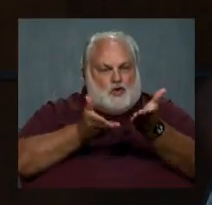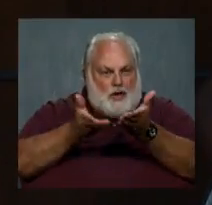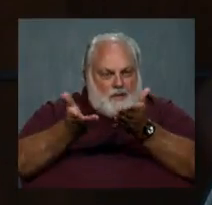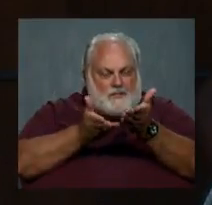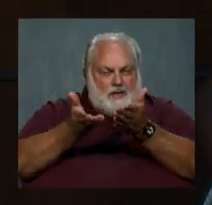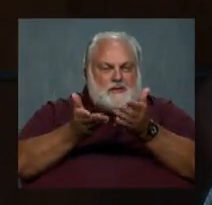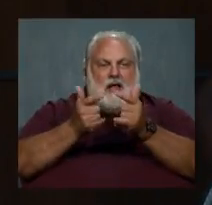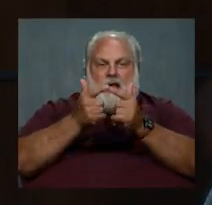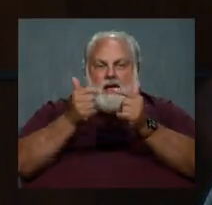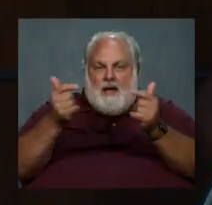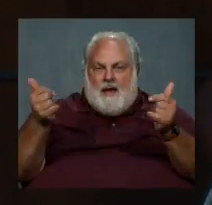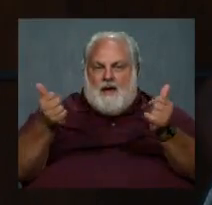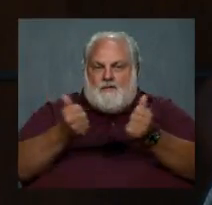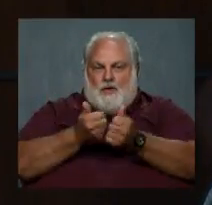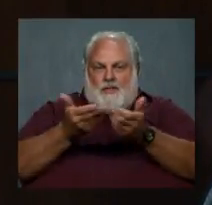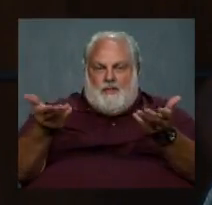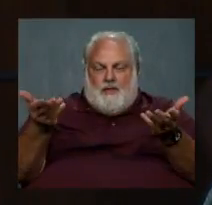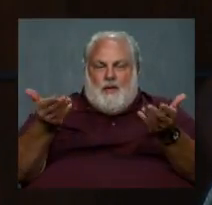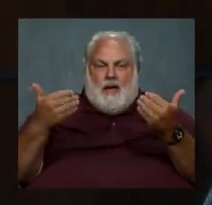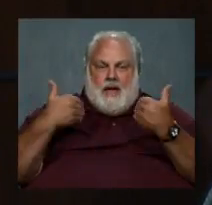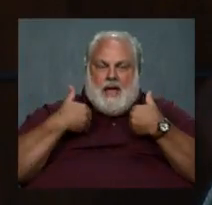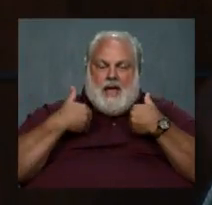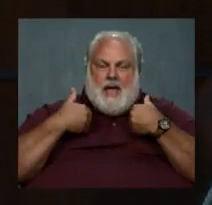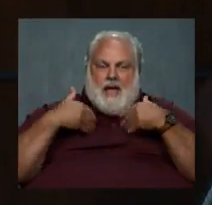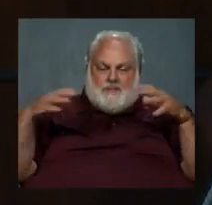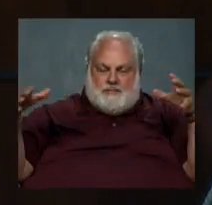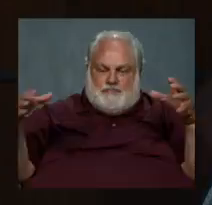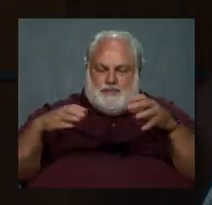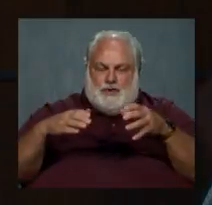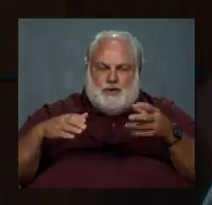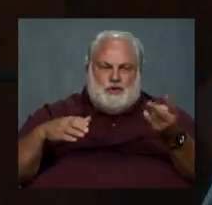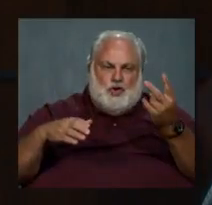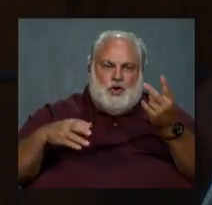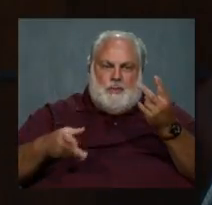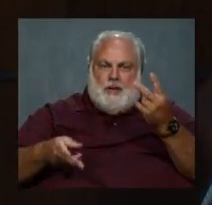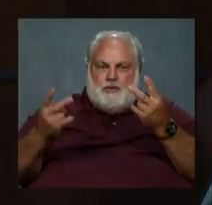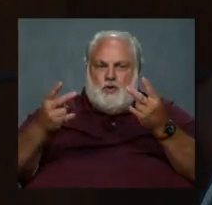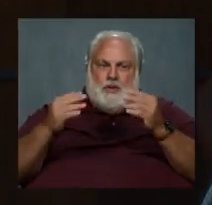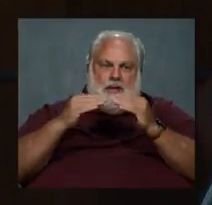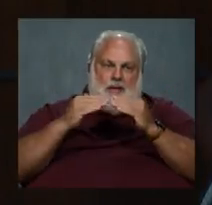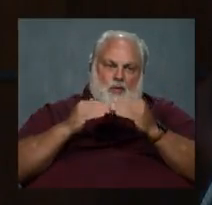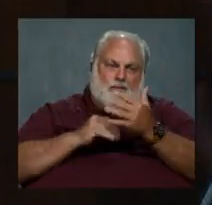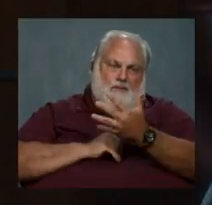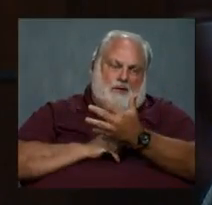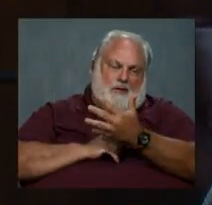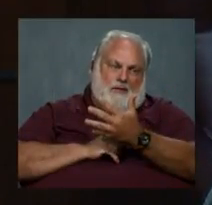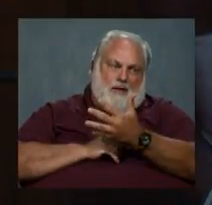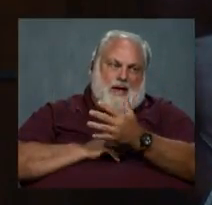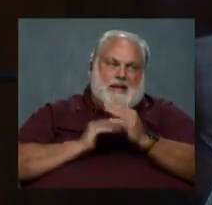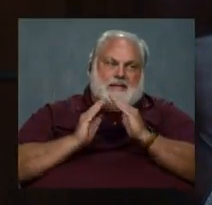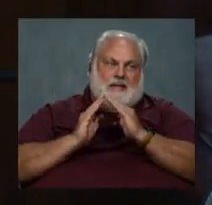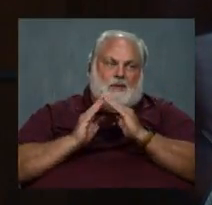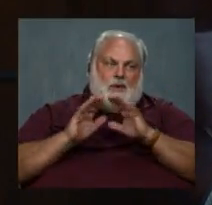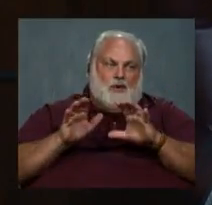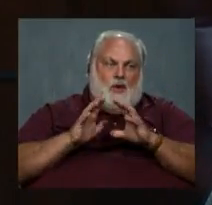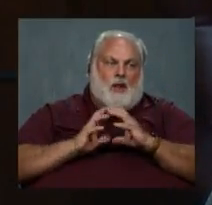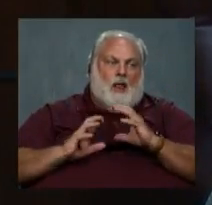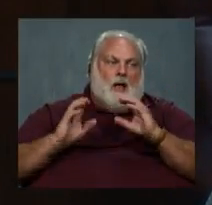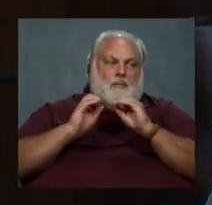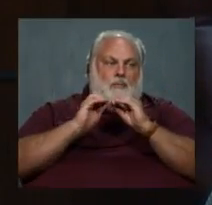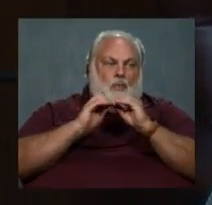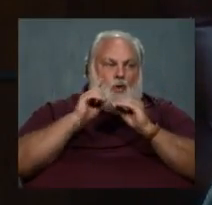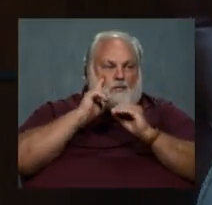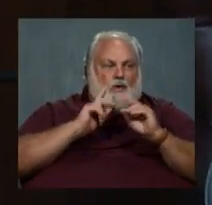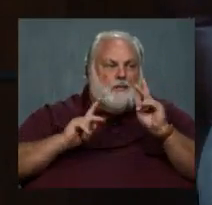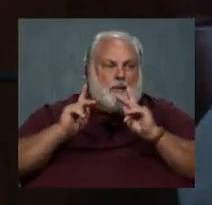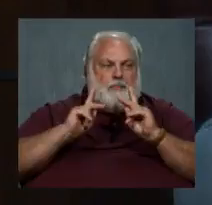be available down there, we'll have a case of synergy where 2 + 2 can maybe equal 5. And as a city, we can do a lot more for the